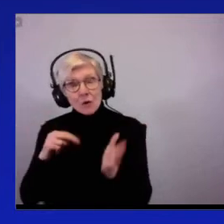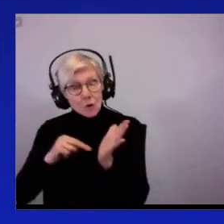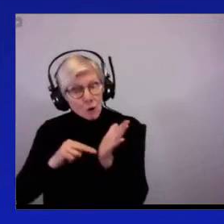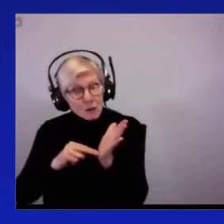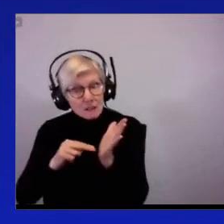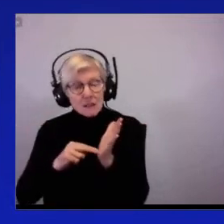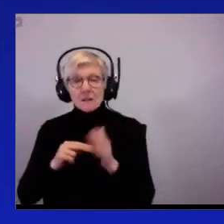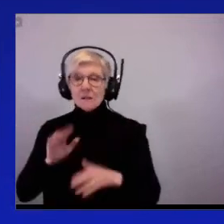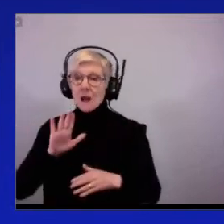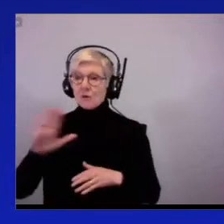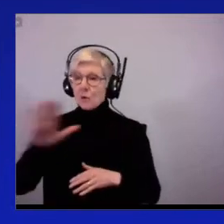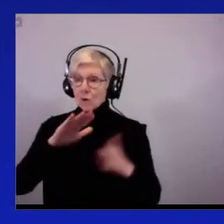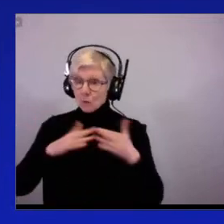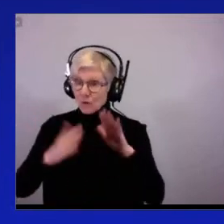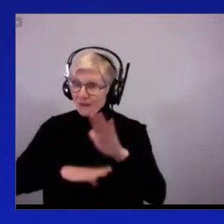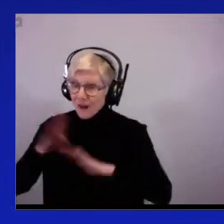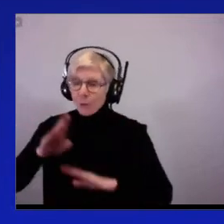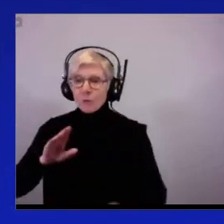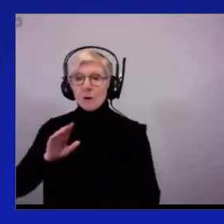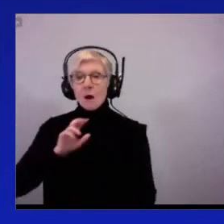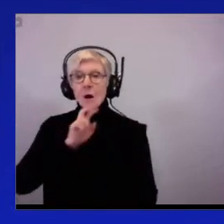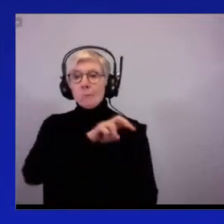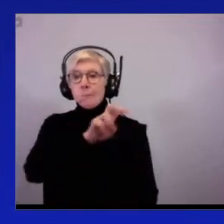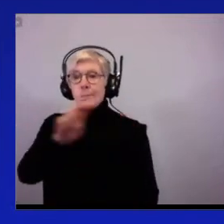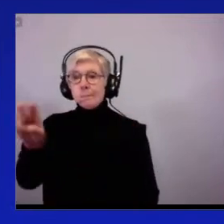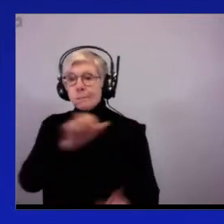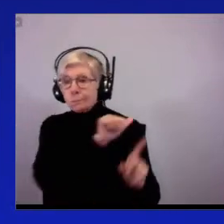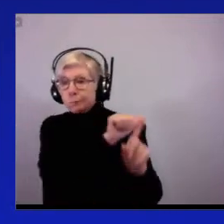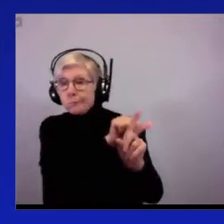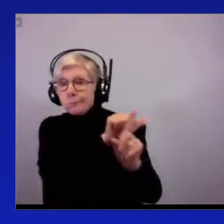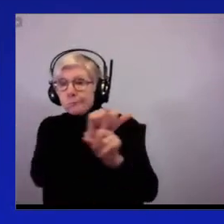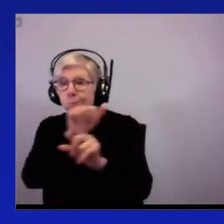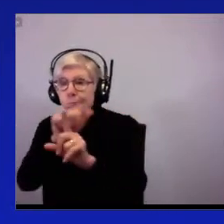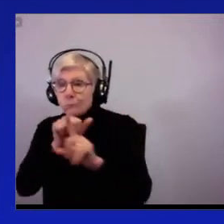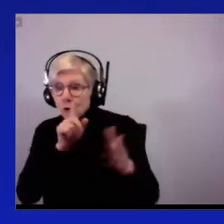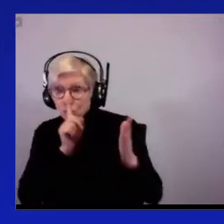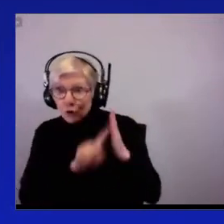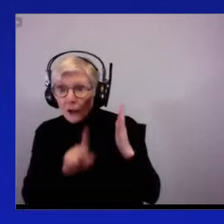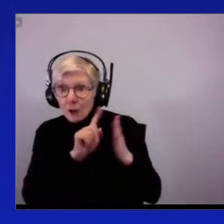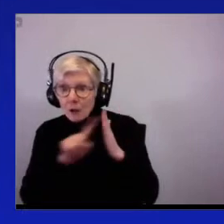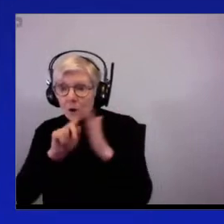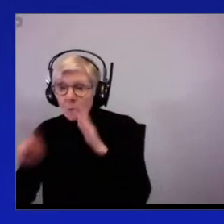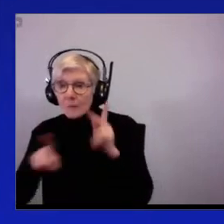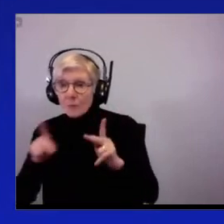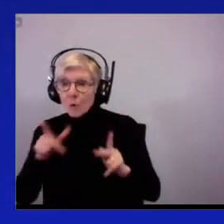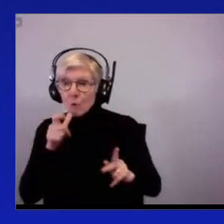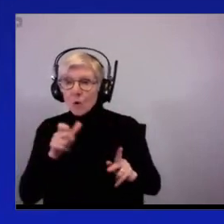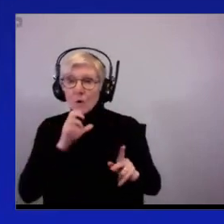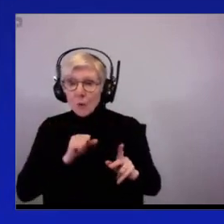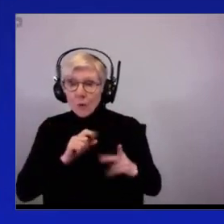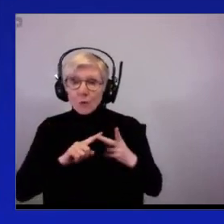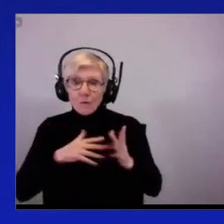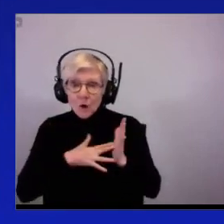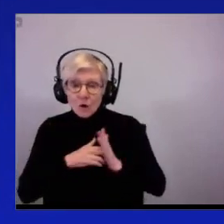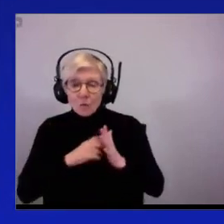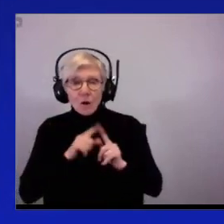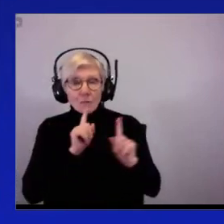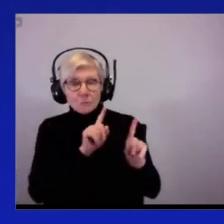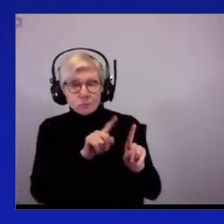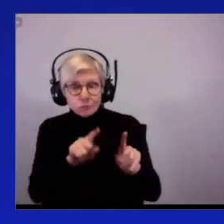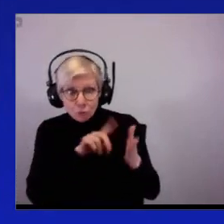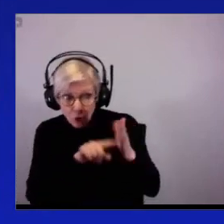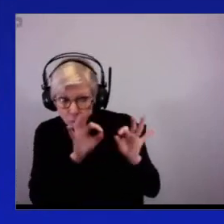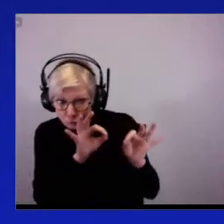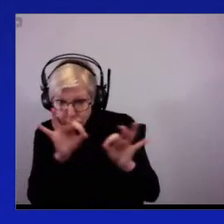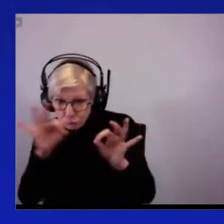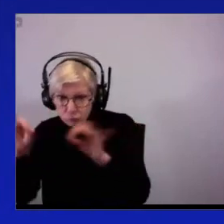your community developers, have been going door to door, checking on vulnerable members of the community. And I had the pleasure of going out with them during December